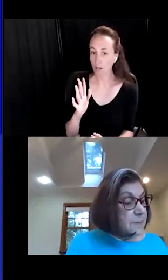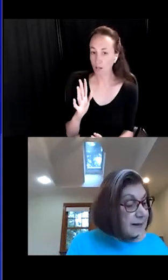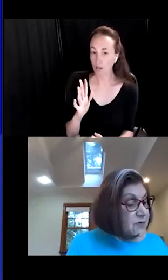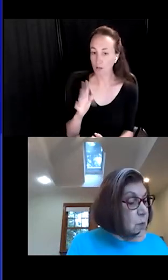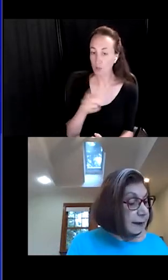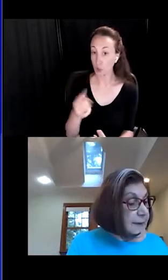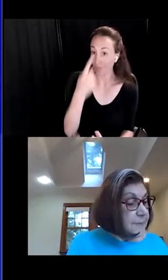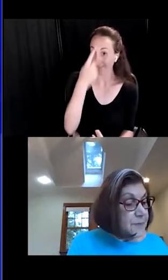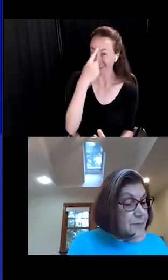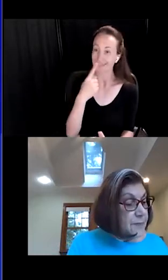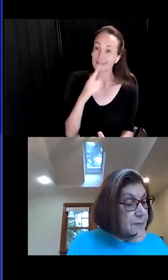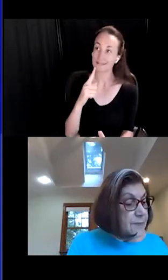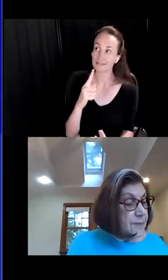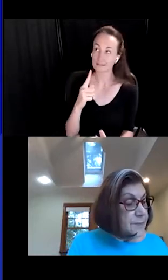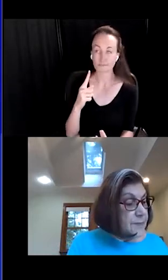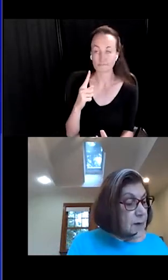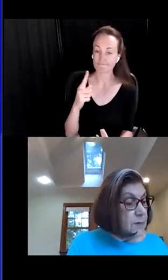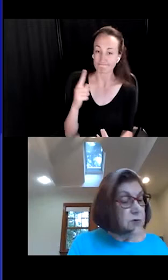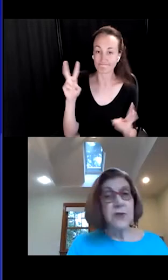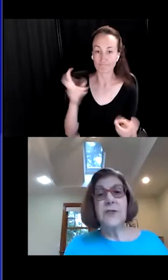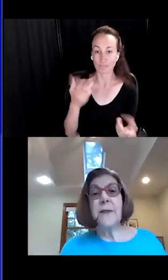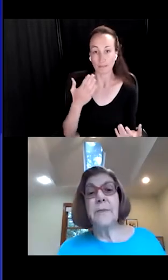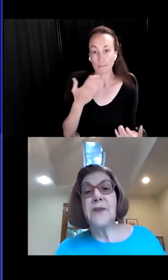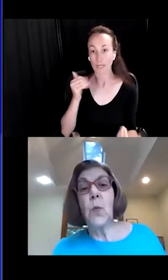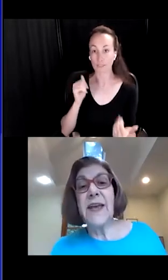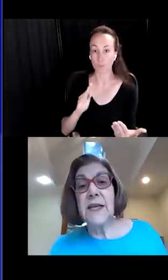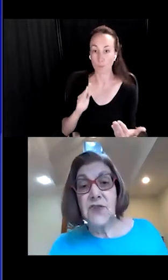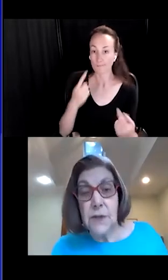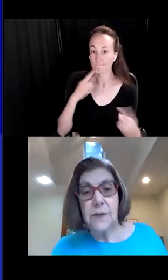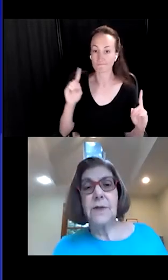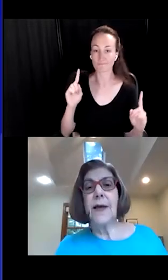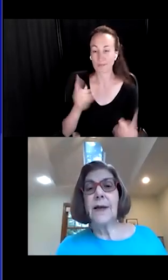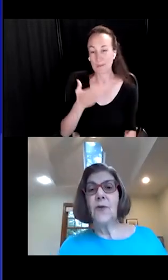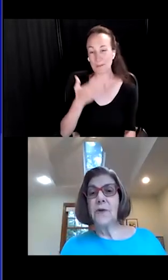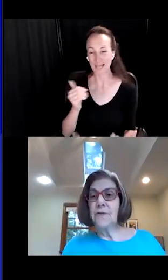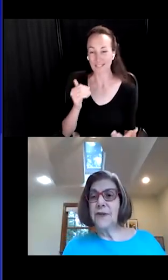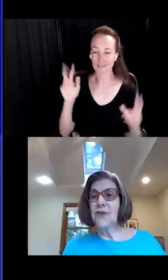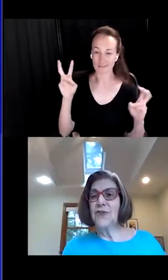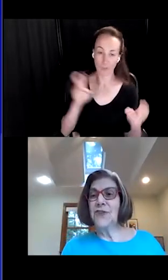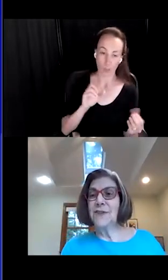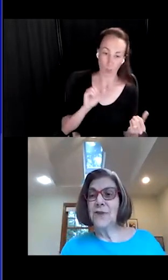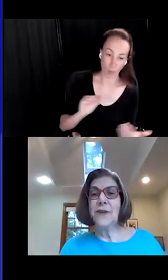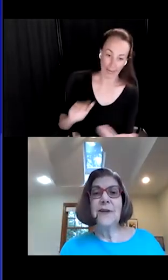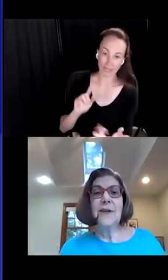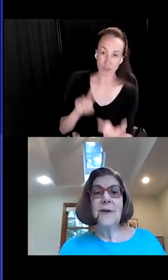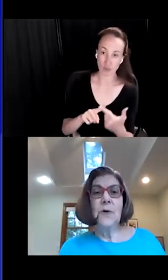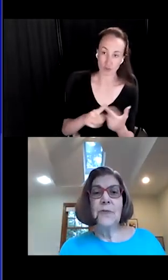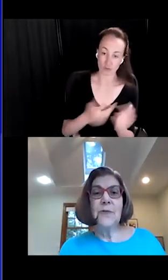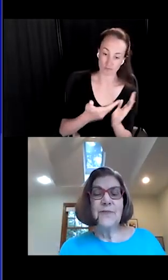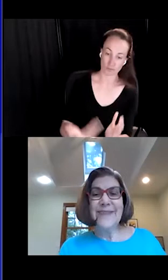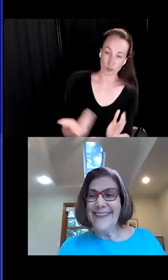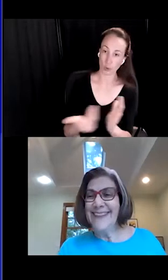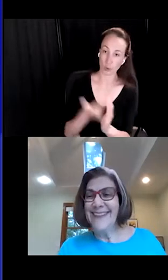is the best way? I should say the best ways to get new interventions delivered.